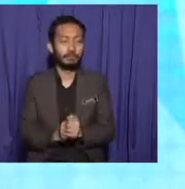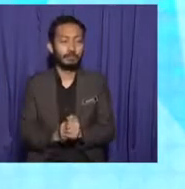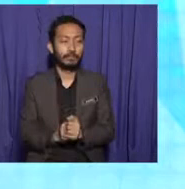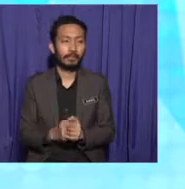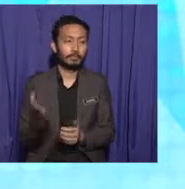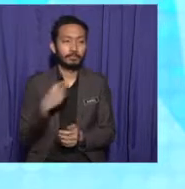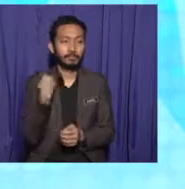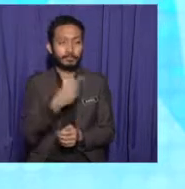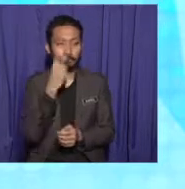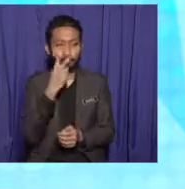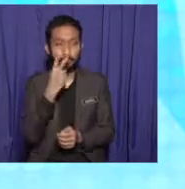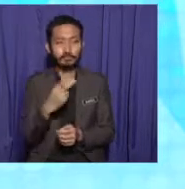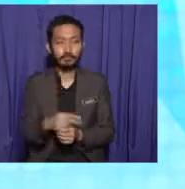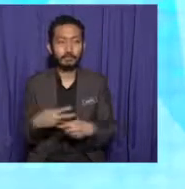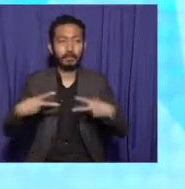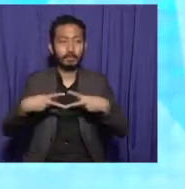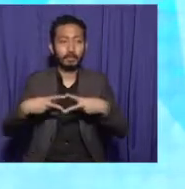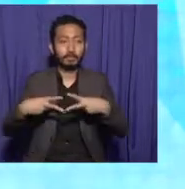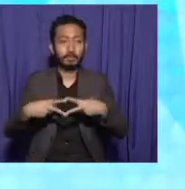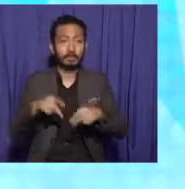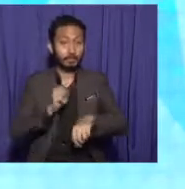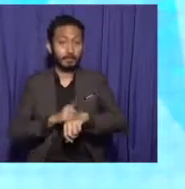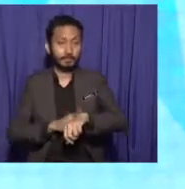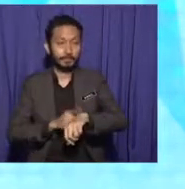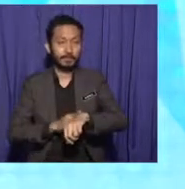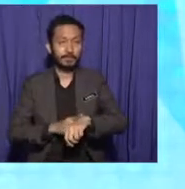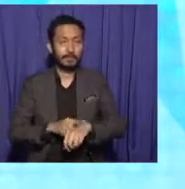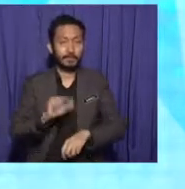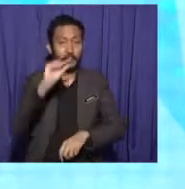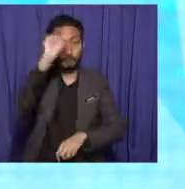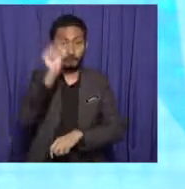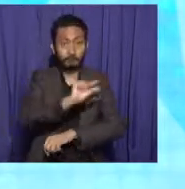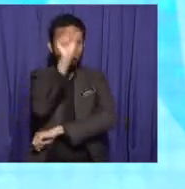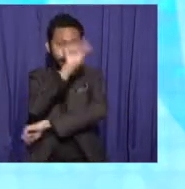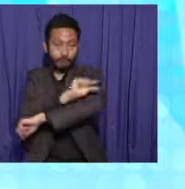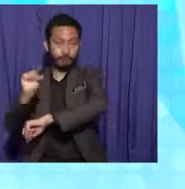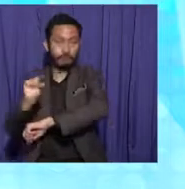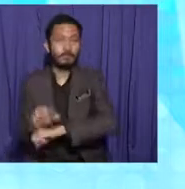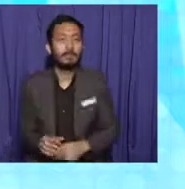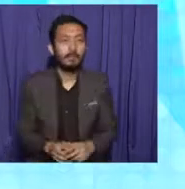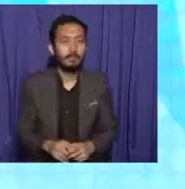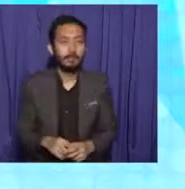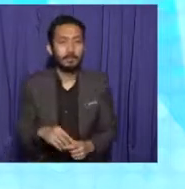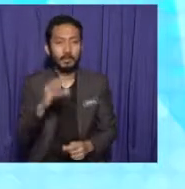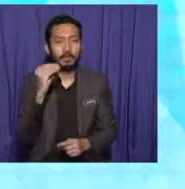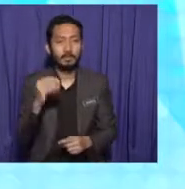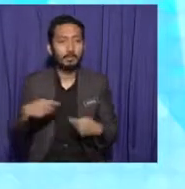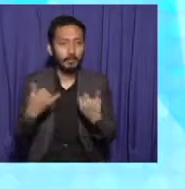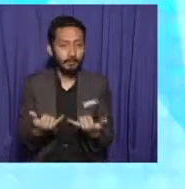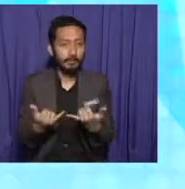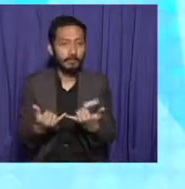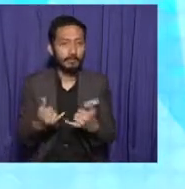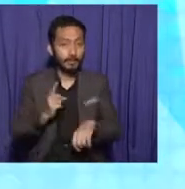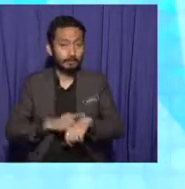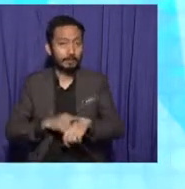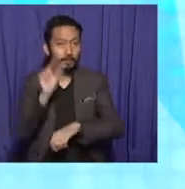Let us look at the voltage time graph and current time graph. Notice that voltage V and current I